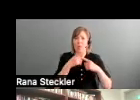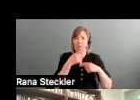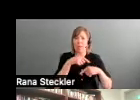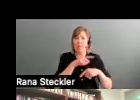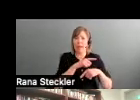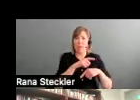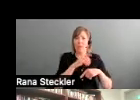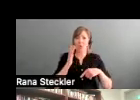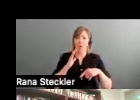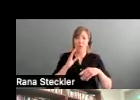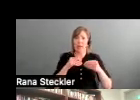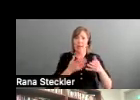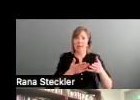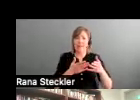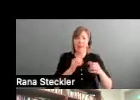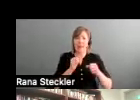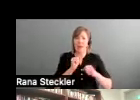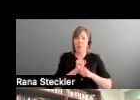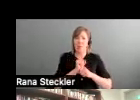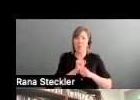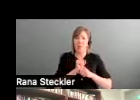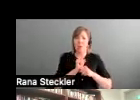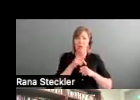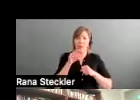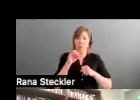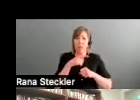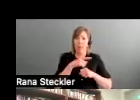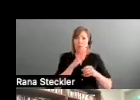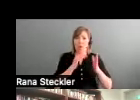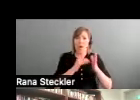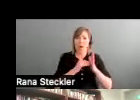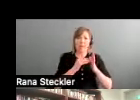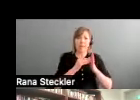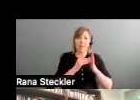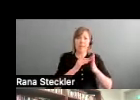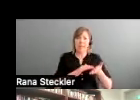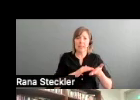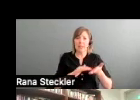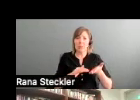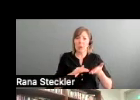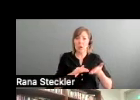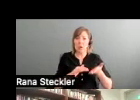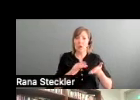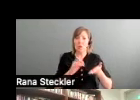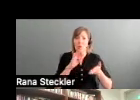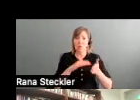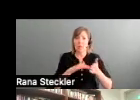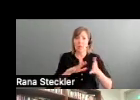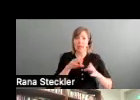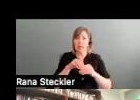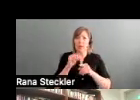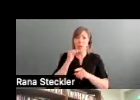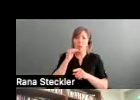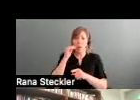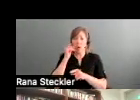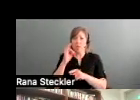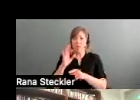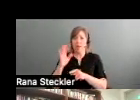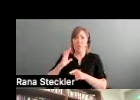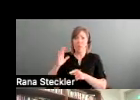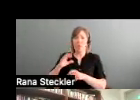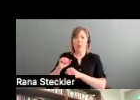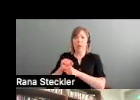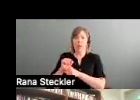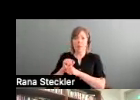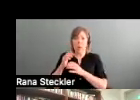were given kind of working paroles, they were actually often discharged or released into the homes of former